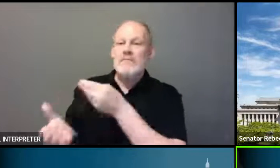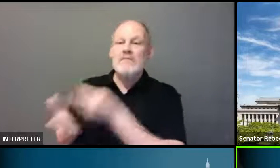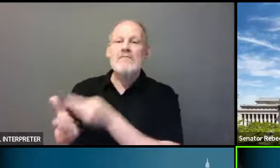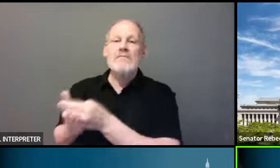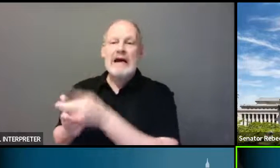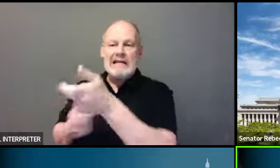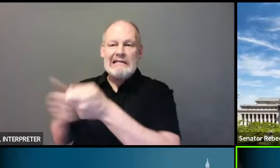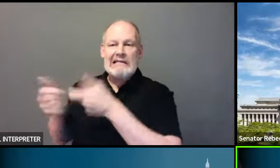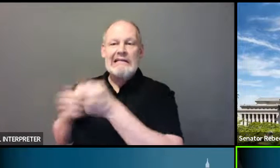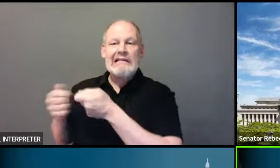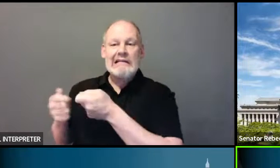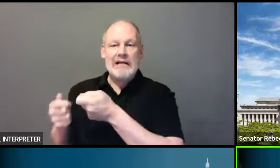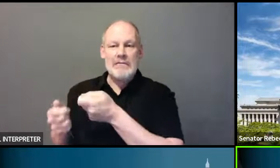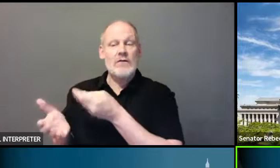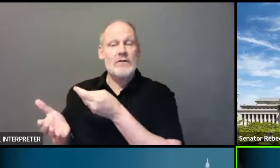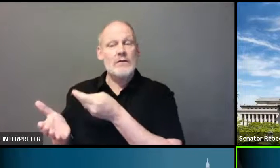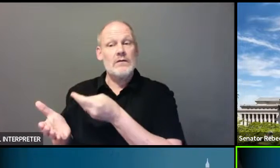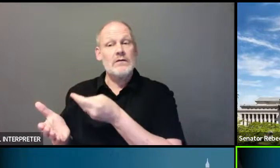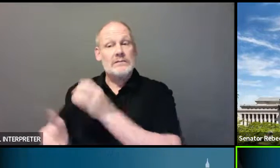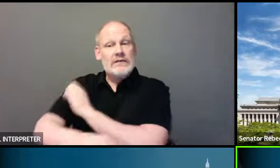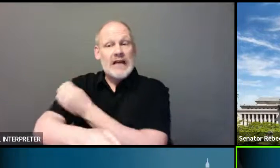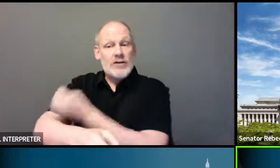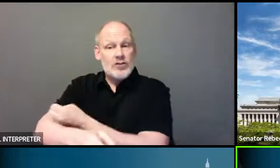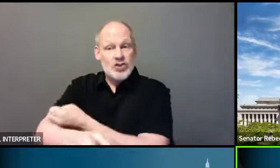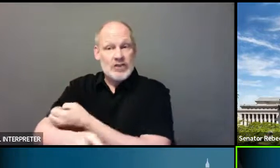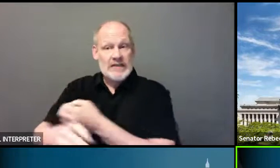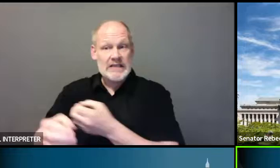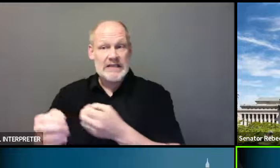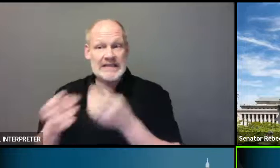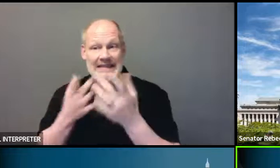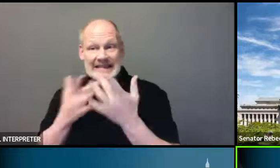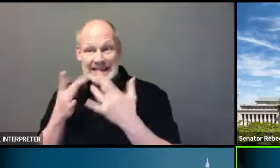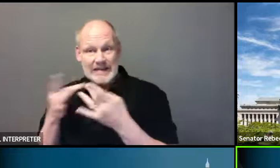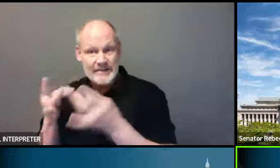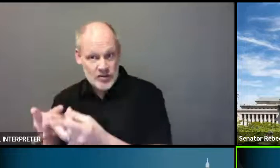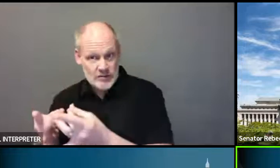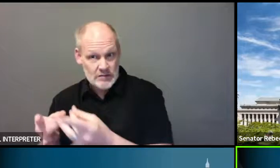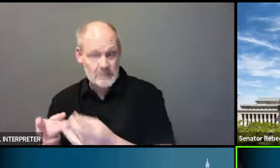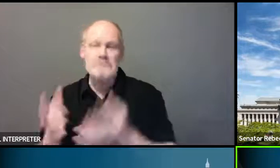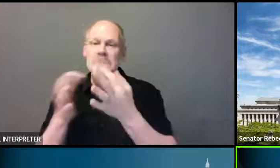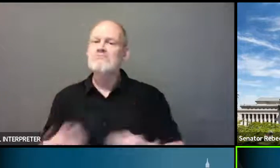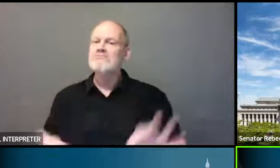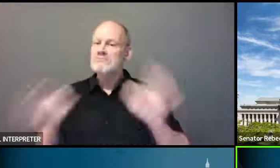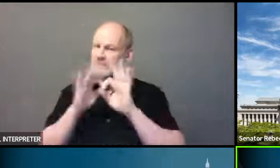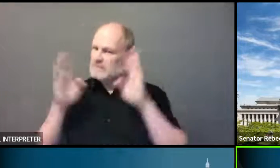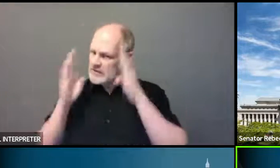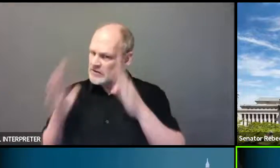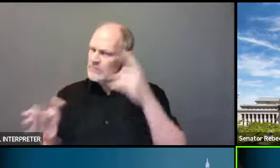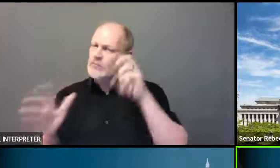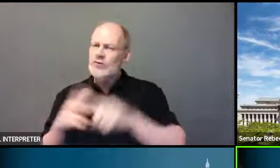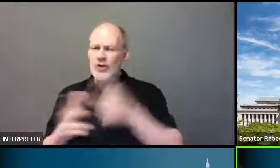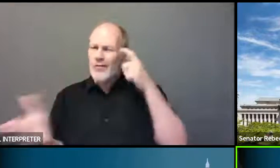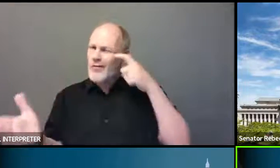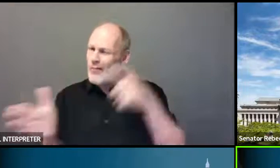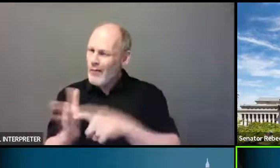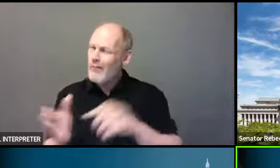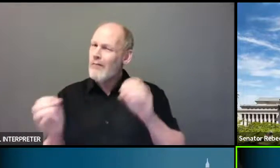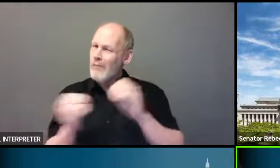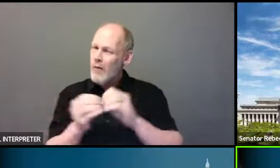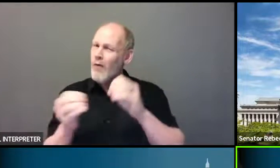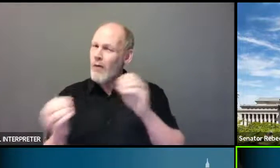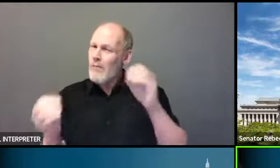think about this comprehensively. So we have to pay attention, and I think we are starting to see that more and more, not only where the dollars